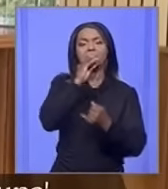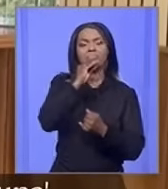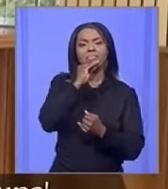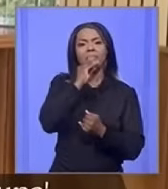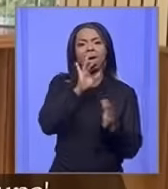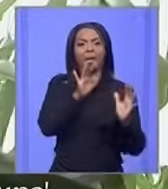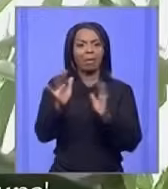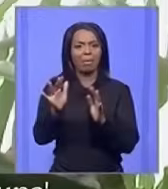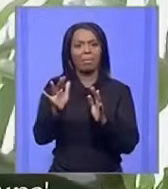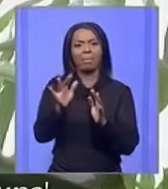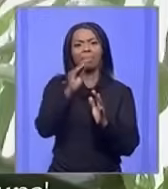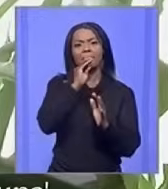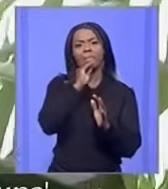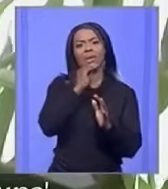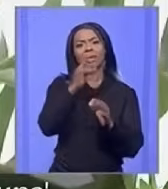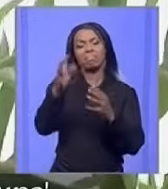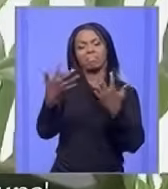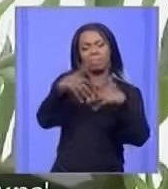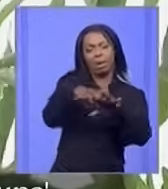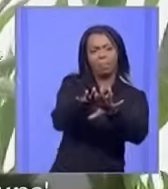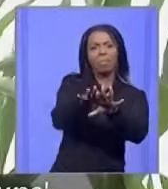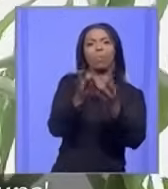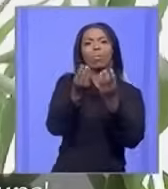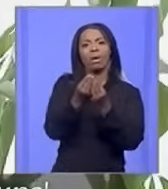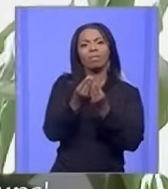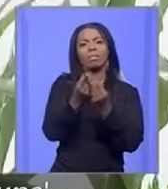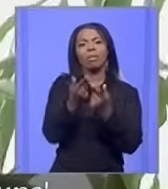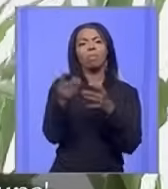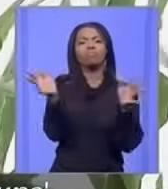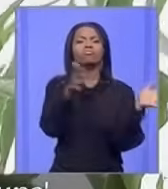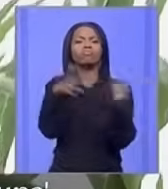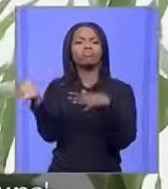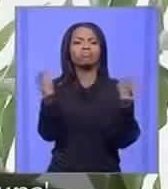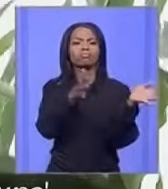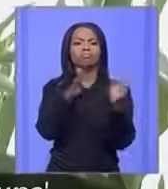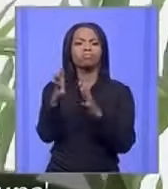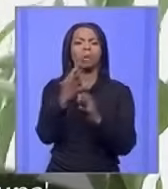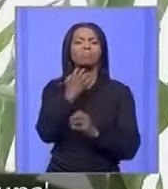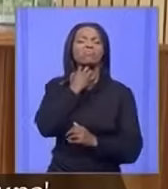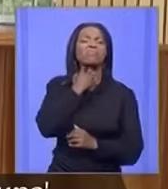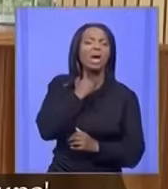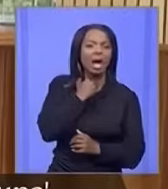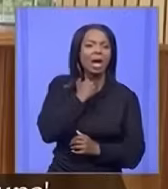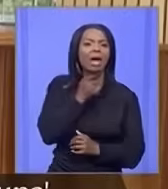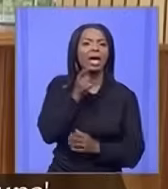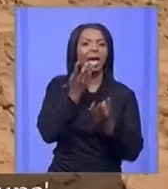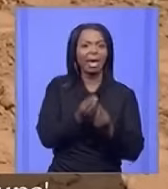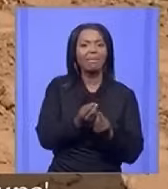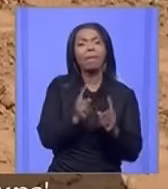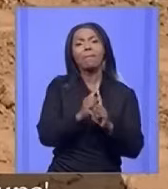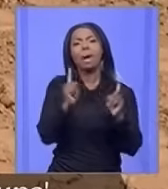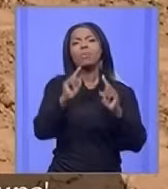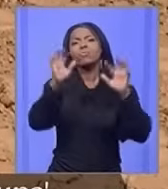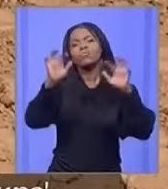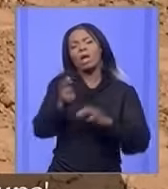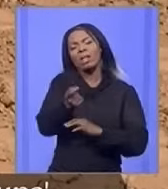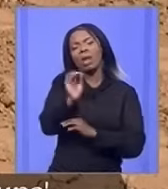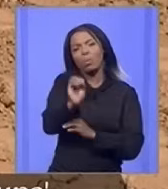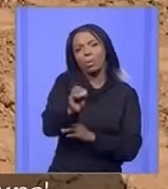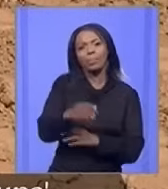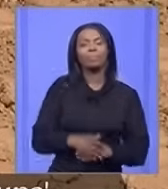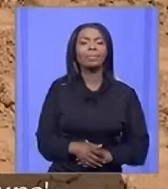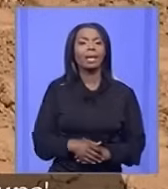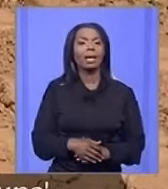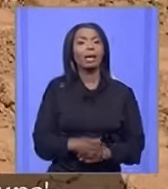usually accompanied with drier weather. We have seen good rains up to this point. Ditsebi di re